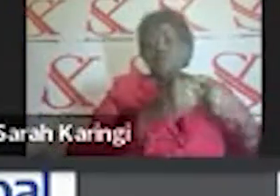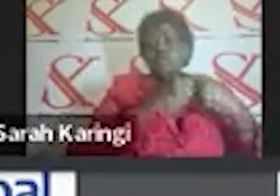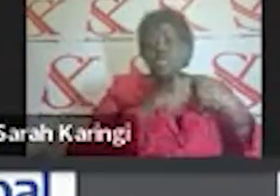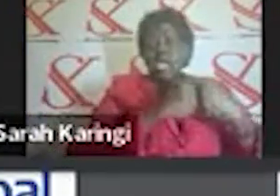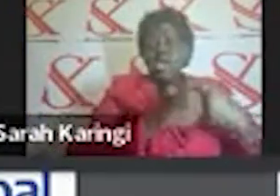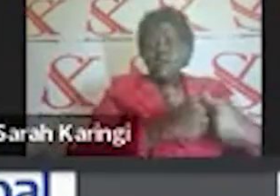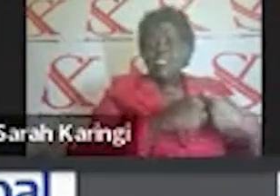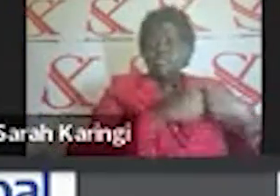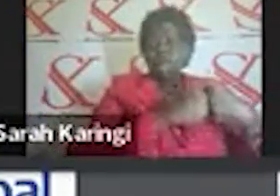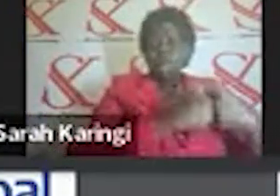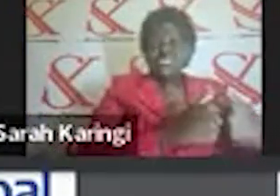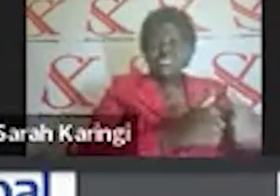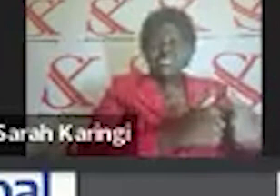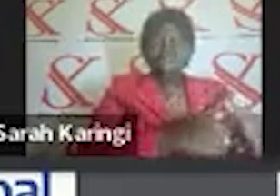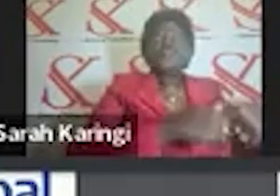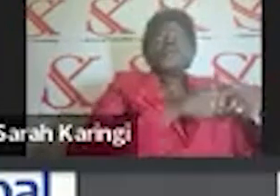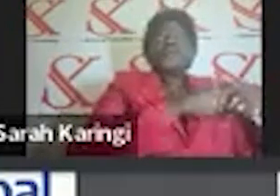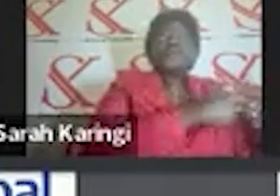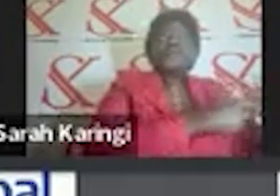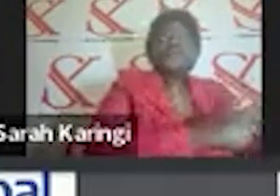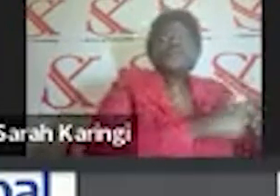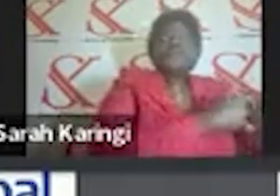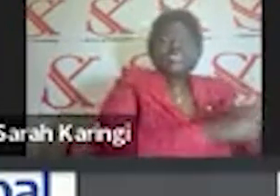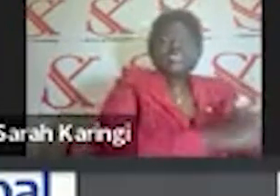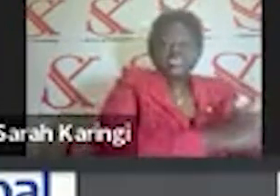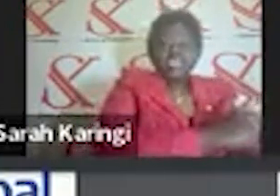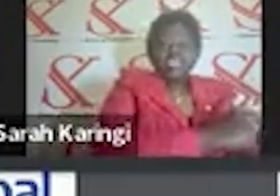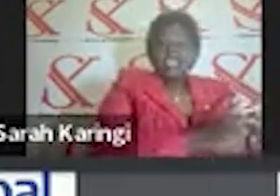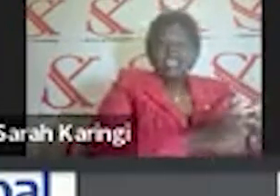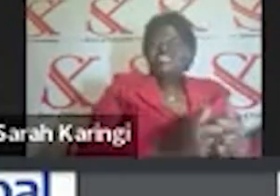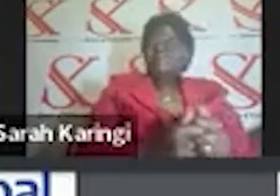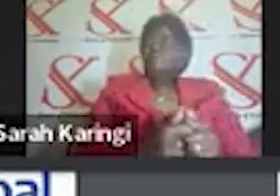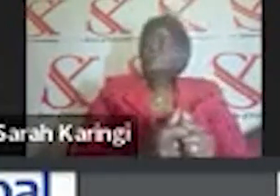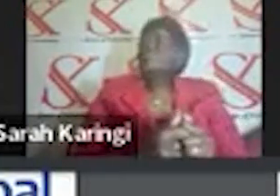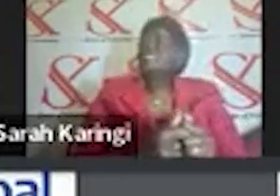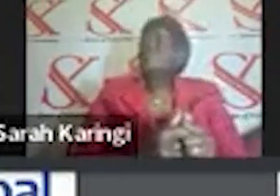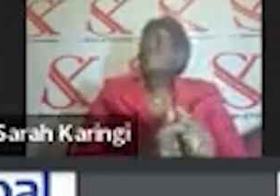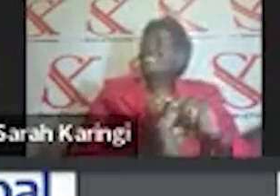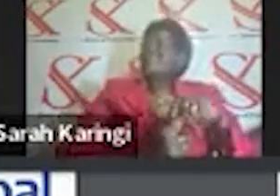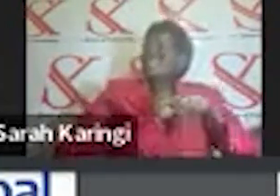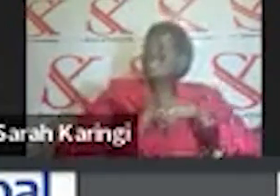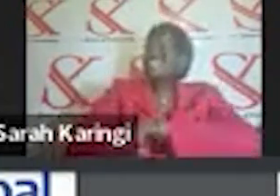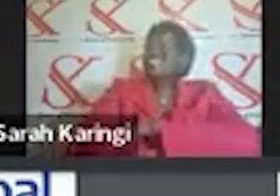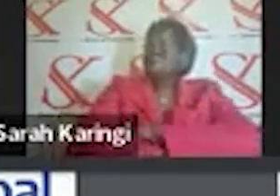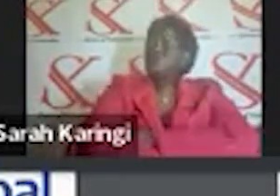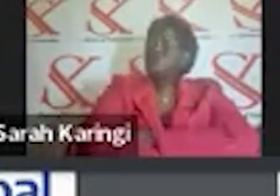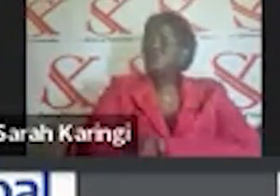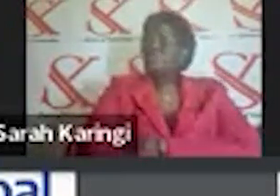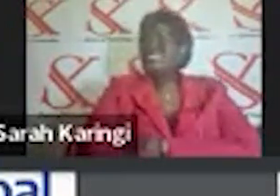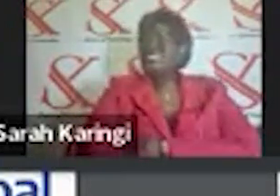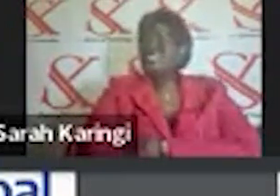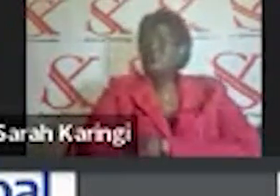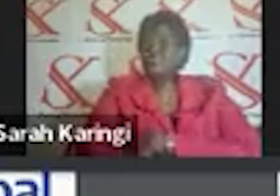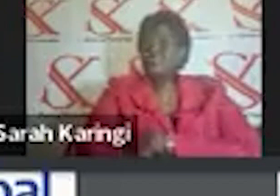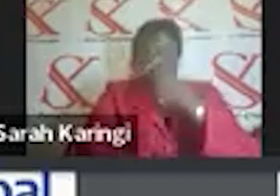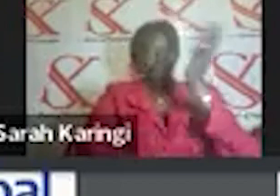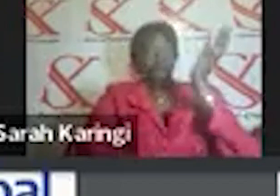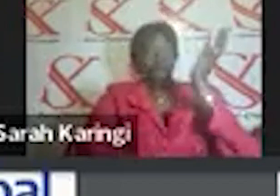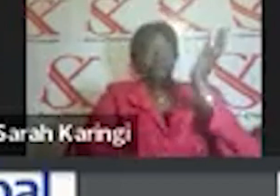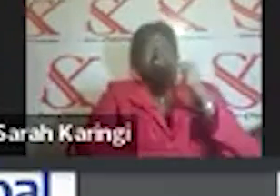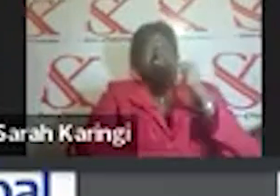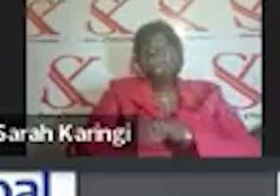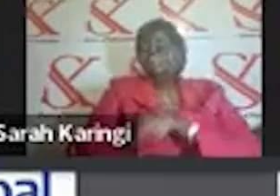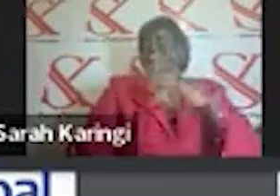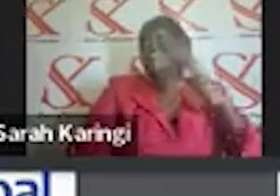given you. So how well are you using them? So don't go complaining. And someone will come and tell you, by the way, I see you are so good at this, but you